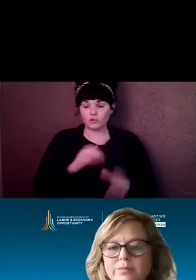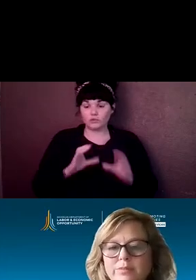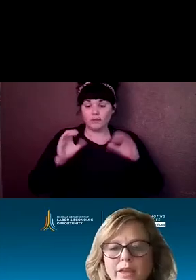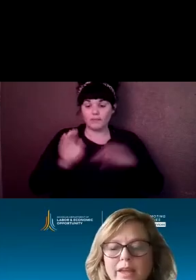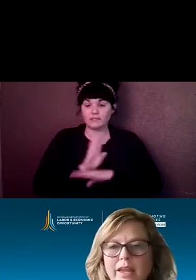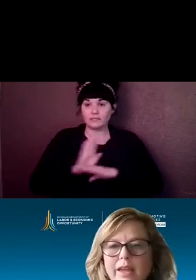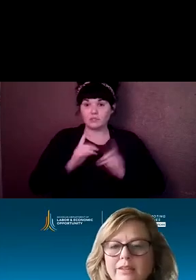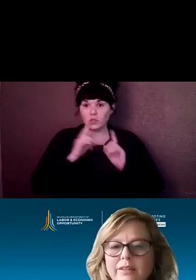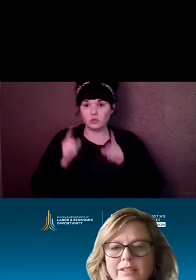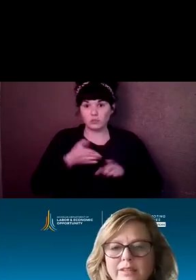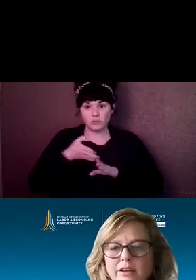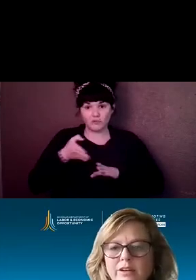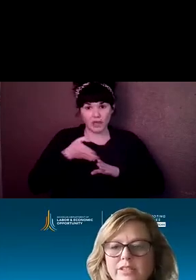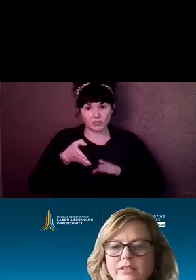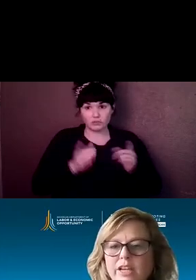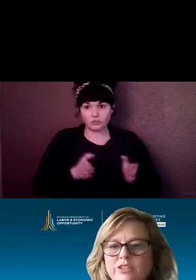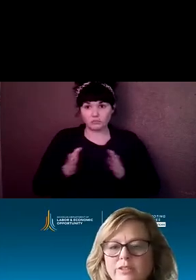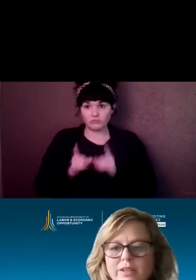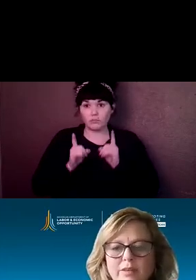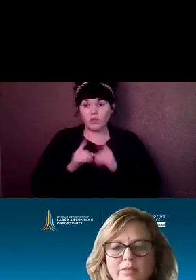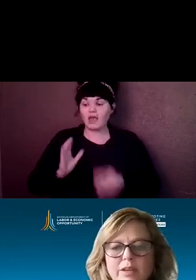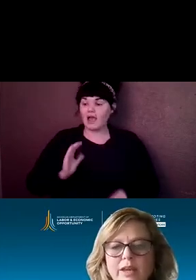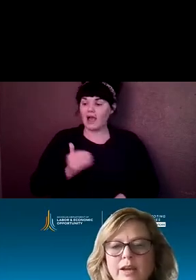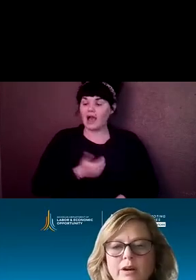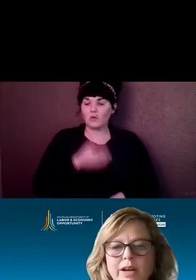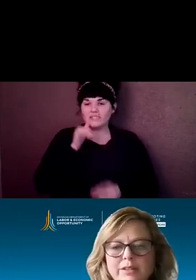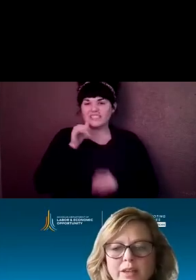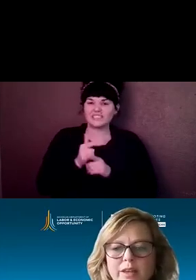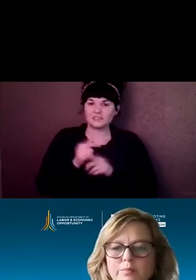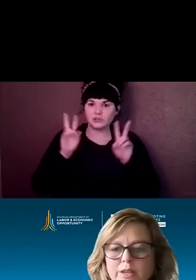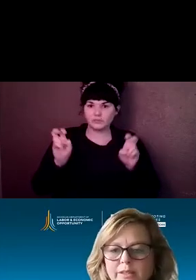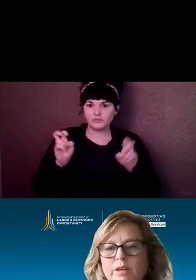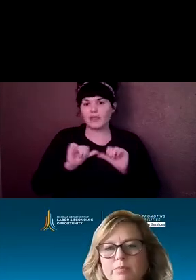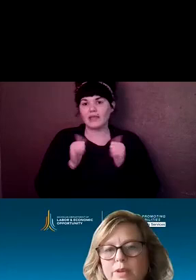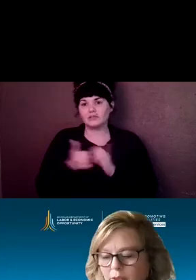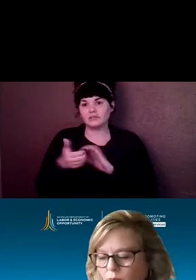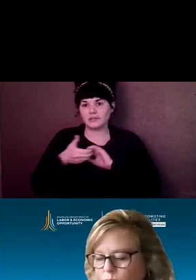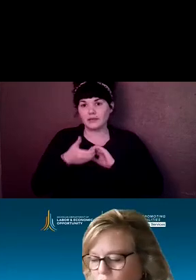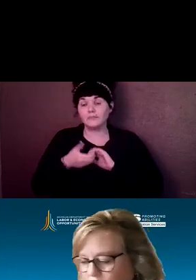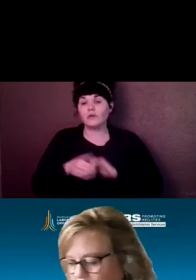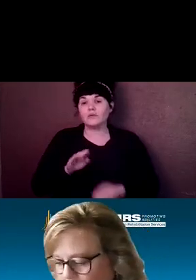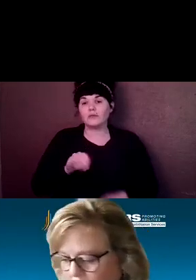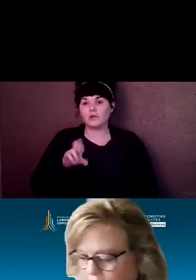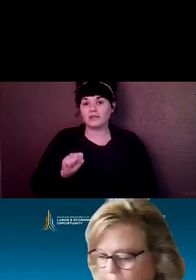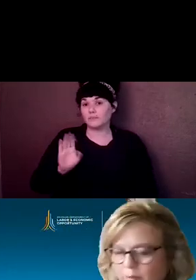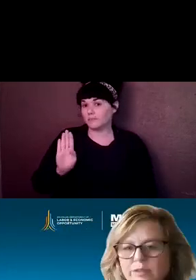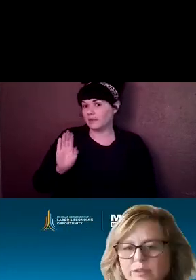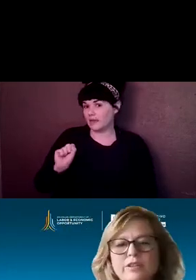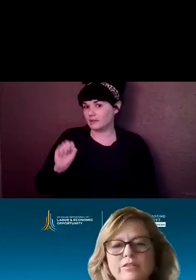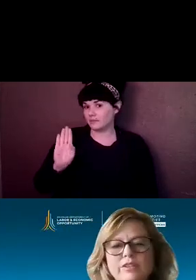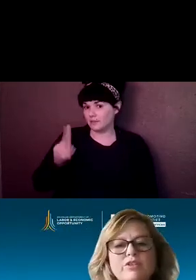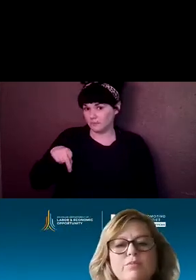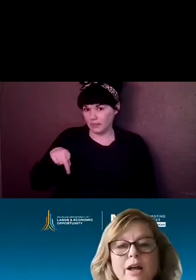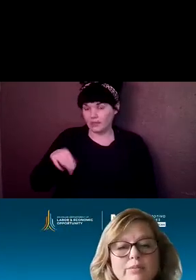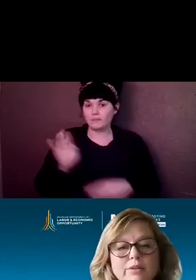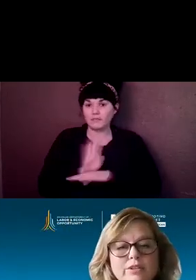professionals. And lastly, our sister agency within MRS, BSBP, which is Business